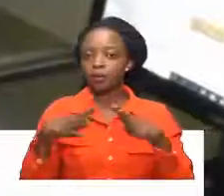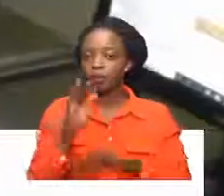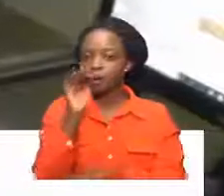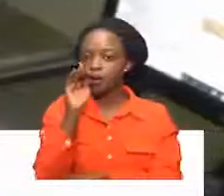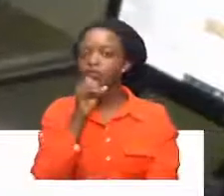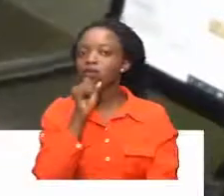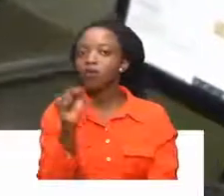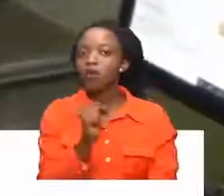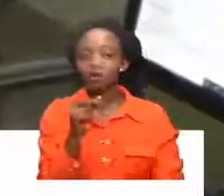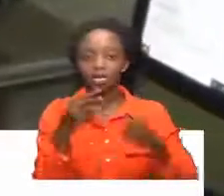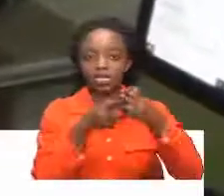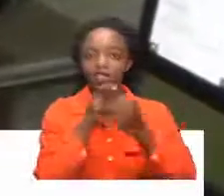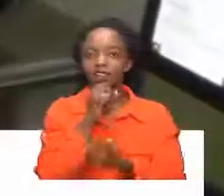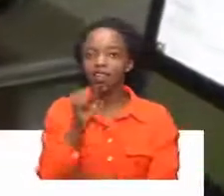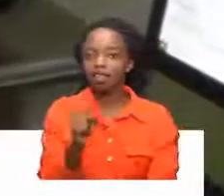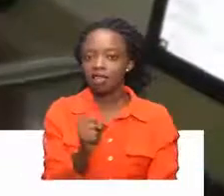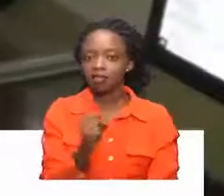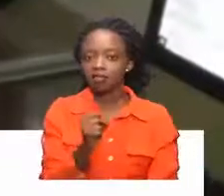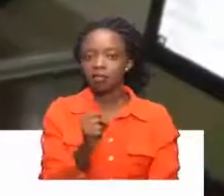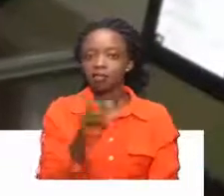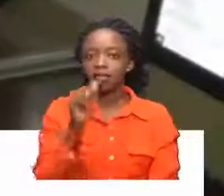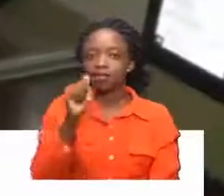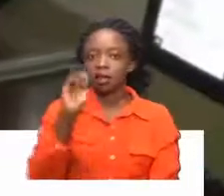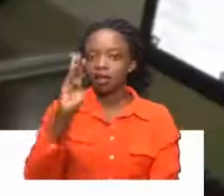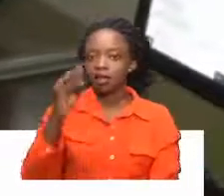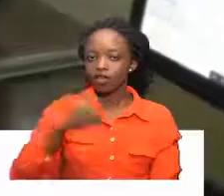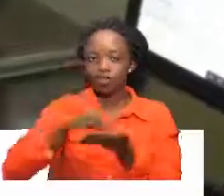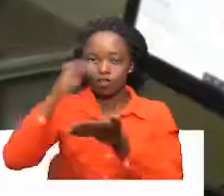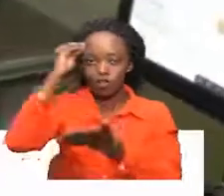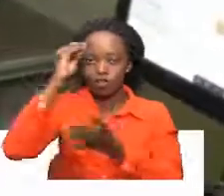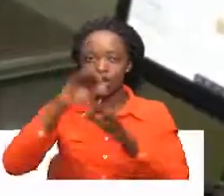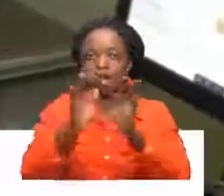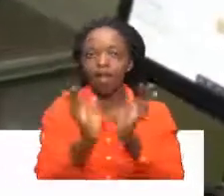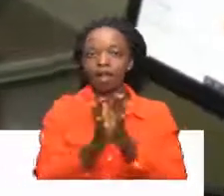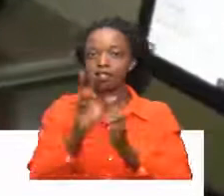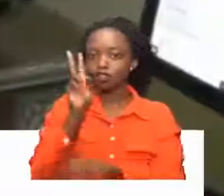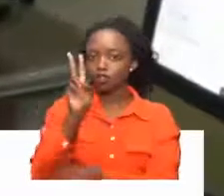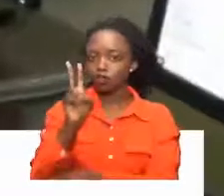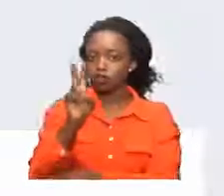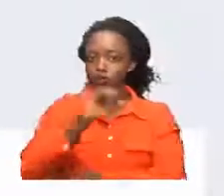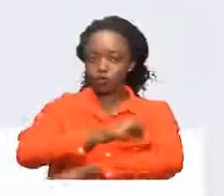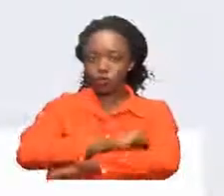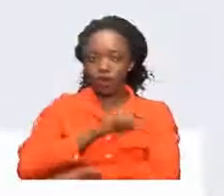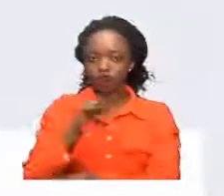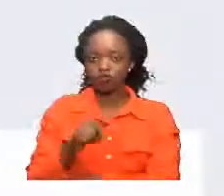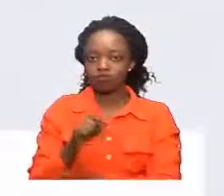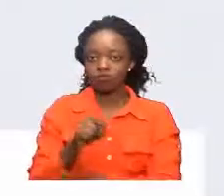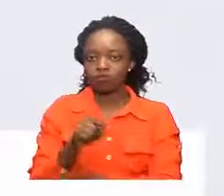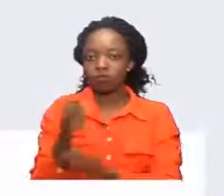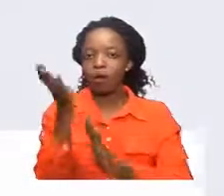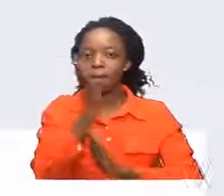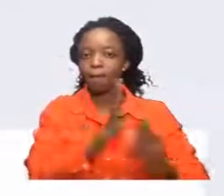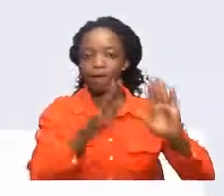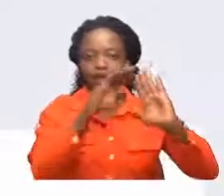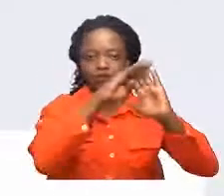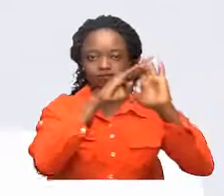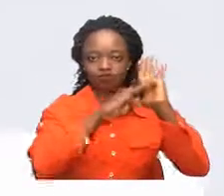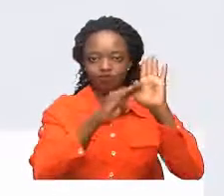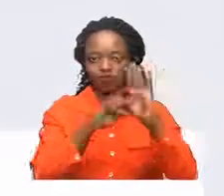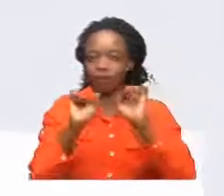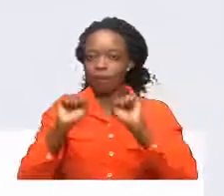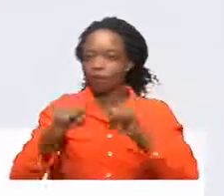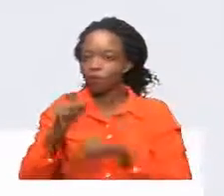wake wa miaka saba Abbas Nasir, mwanafunzi katika darasa la pili katika shule hii, ametengeneza programu